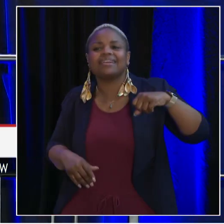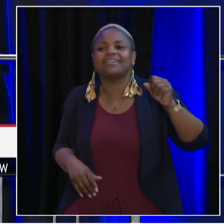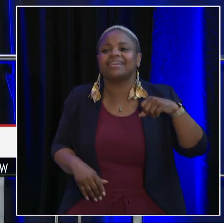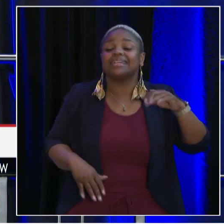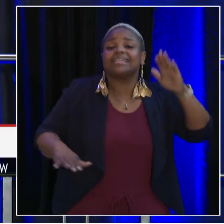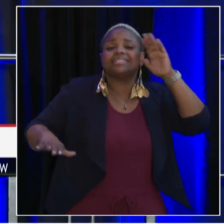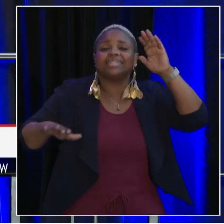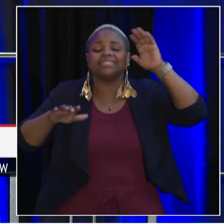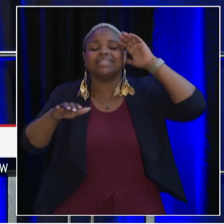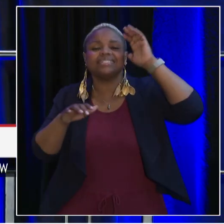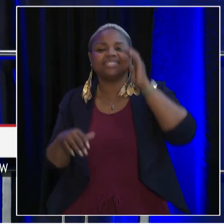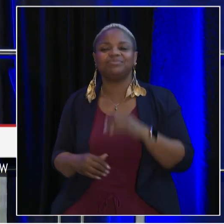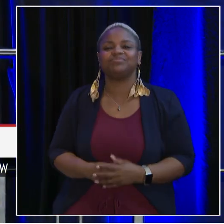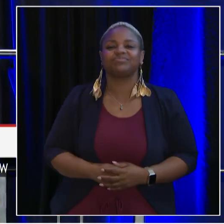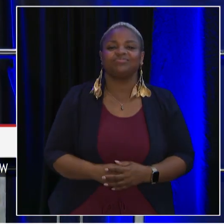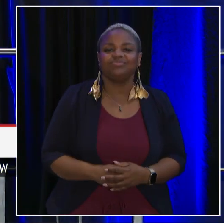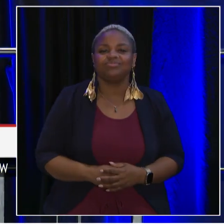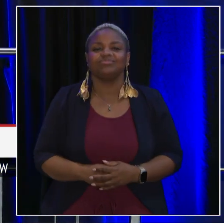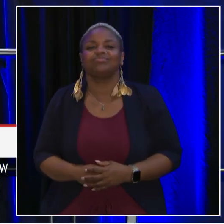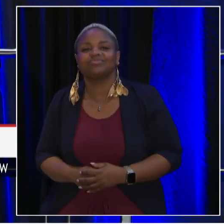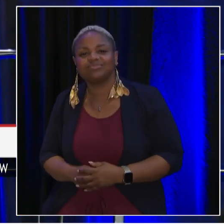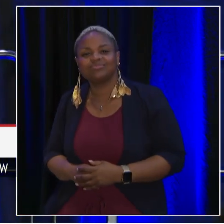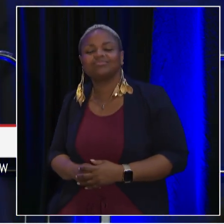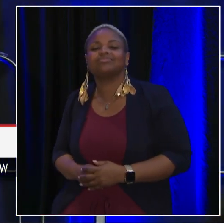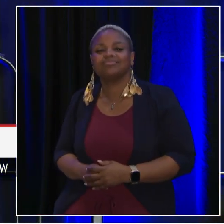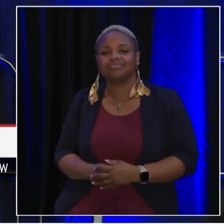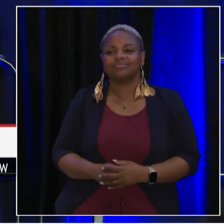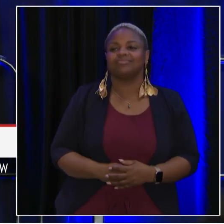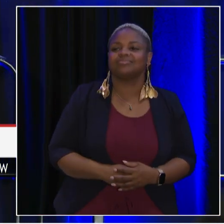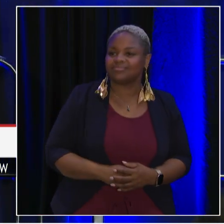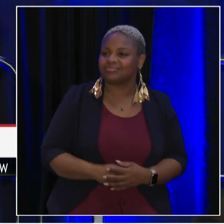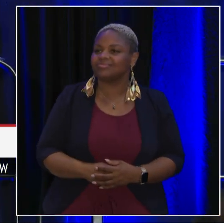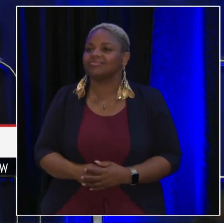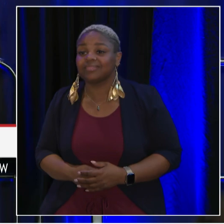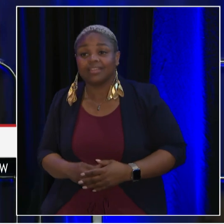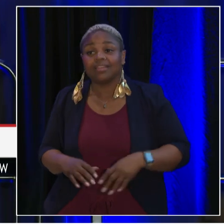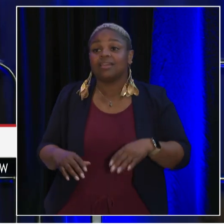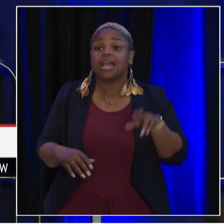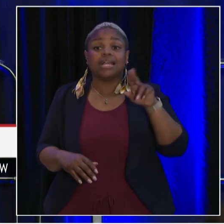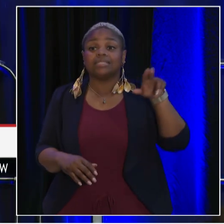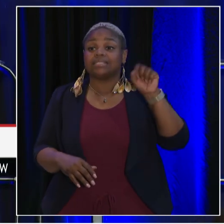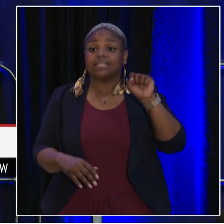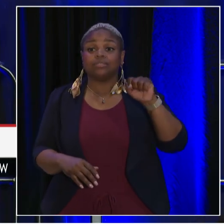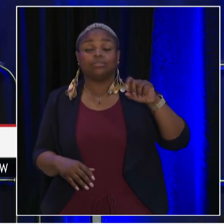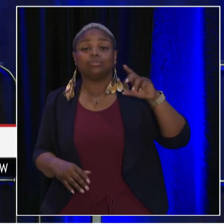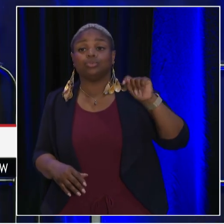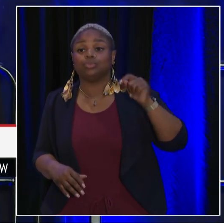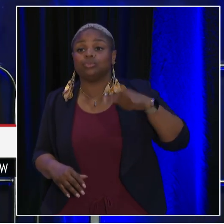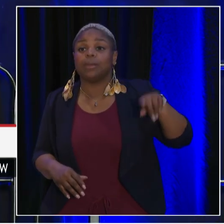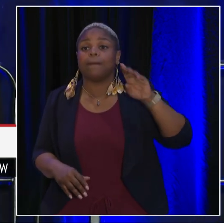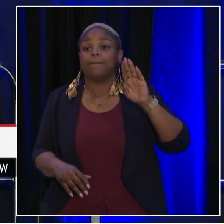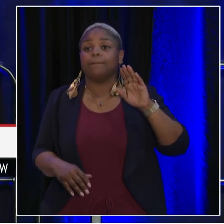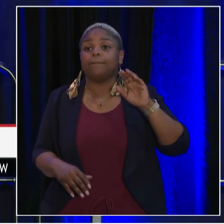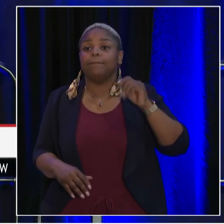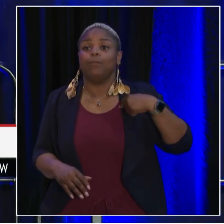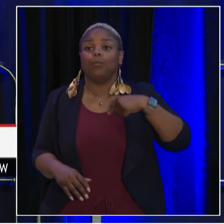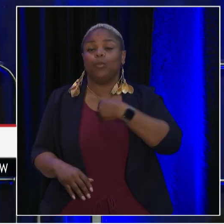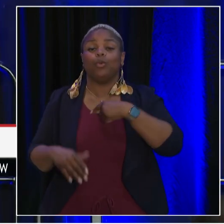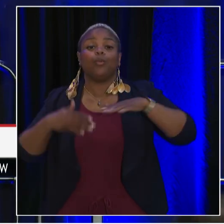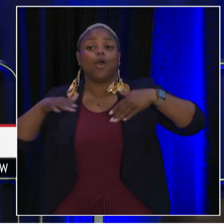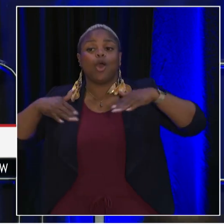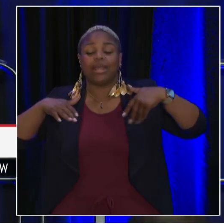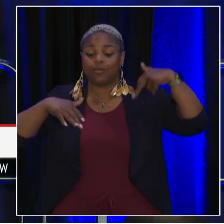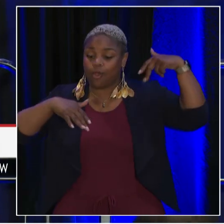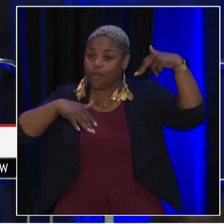change, never give up hope. Name Priest the Nomad, U Street art scene. Bipartisan flow, we can all move our feet. We the